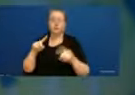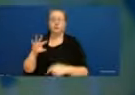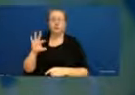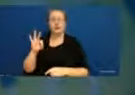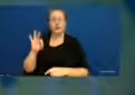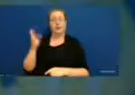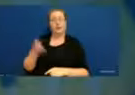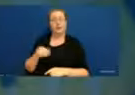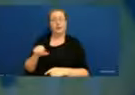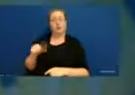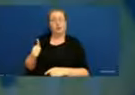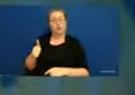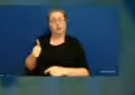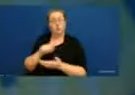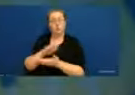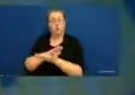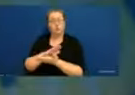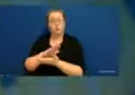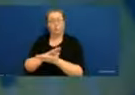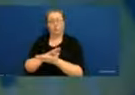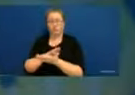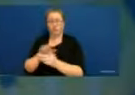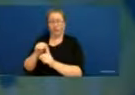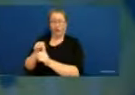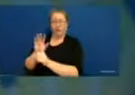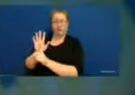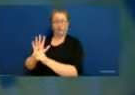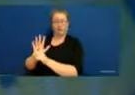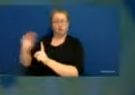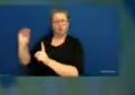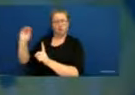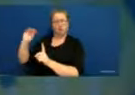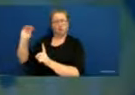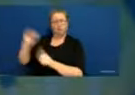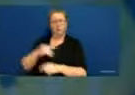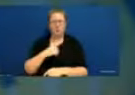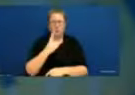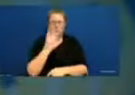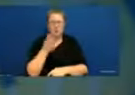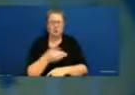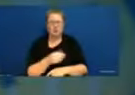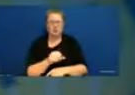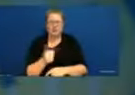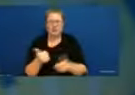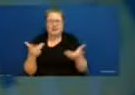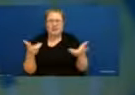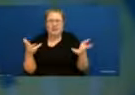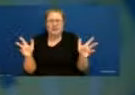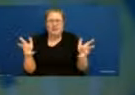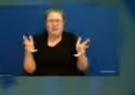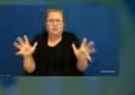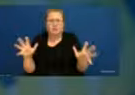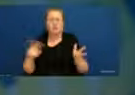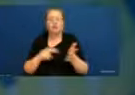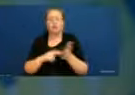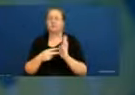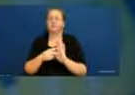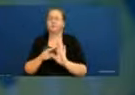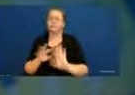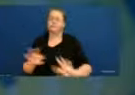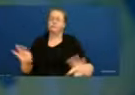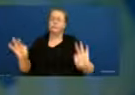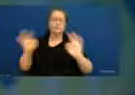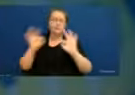9 in 10 schools have not had a school exposure event even across the province. And that is